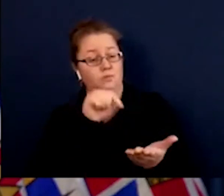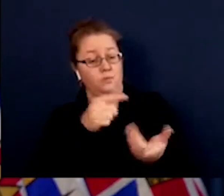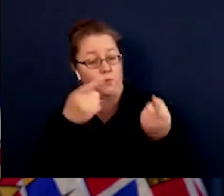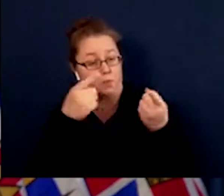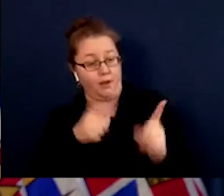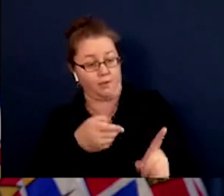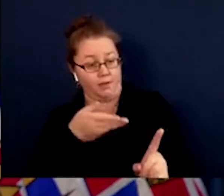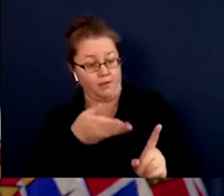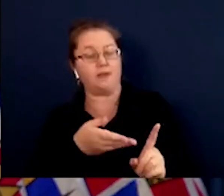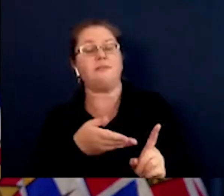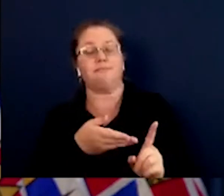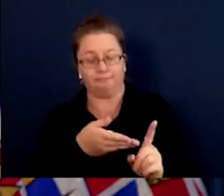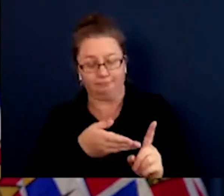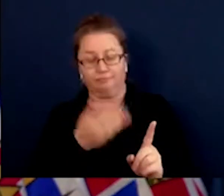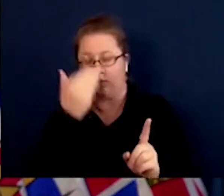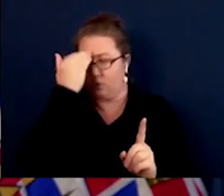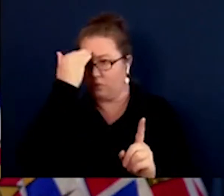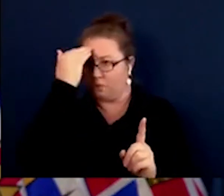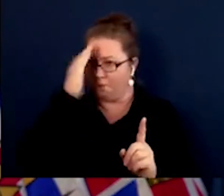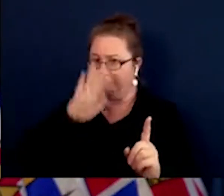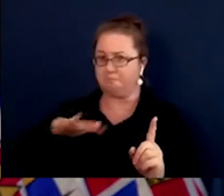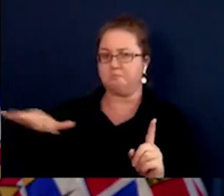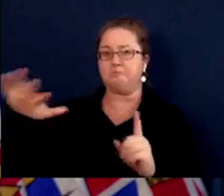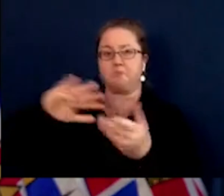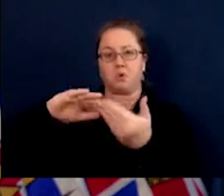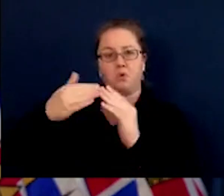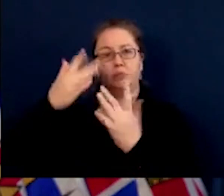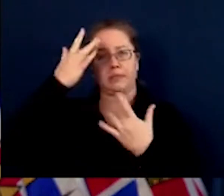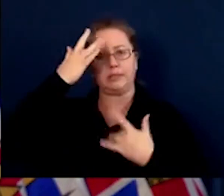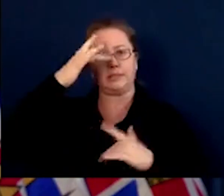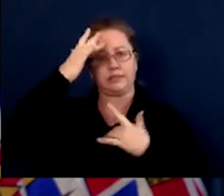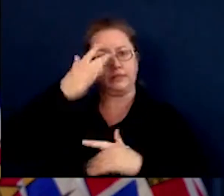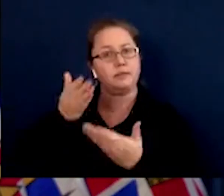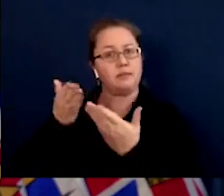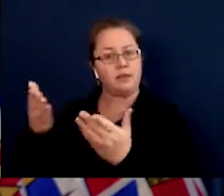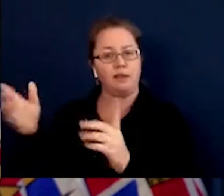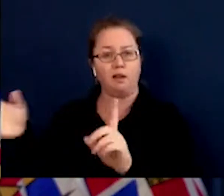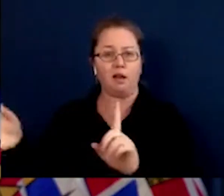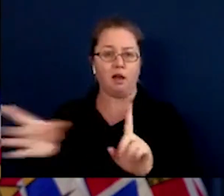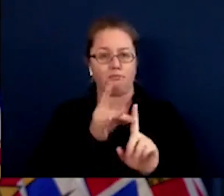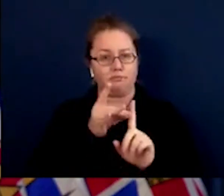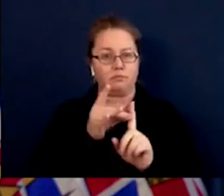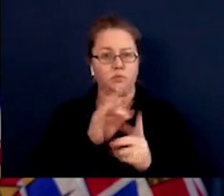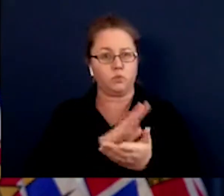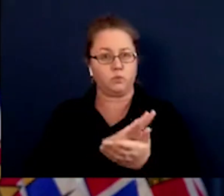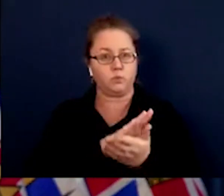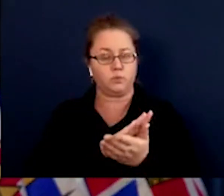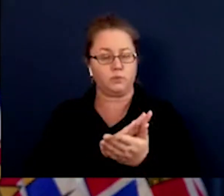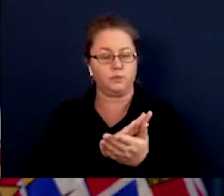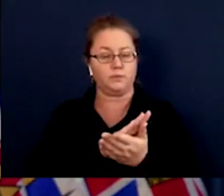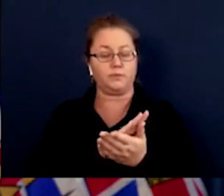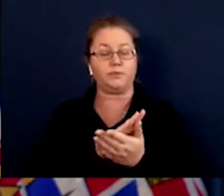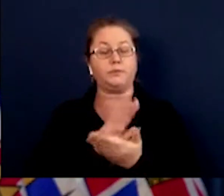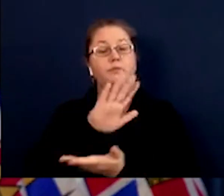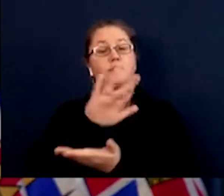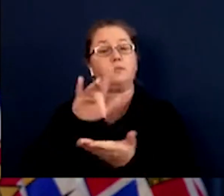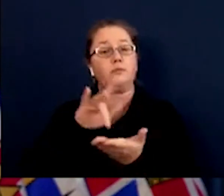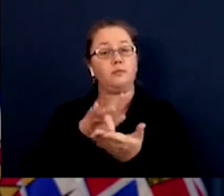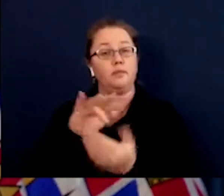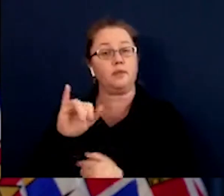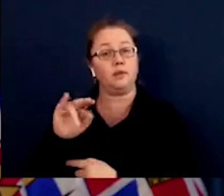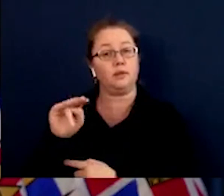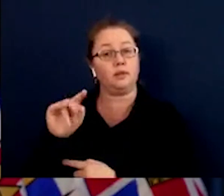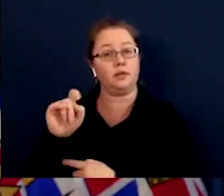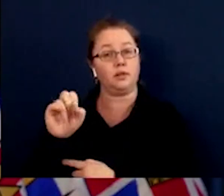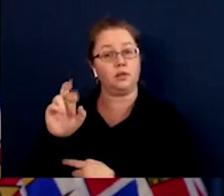happening in our school communities as well. Public health teams in Interior Health identified that there was unlinked